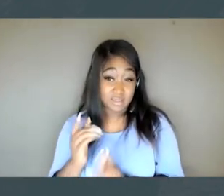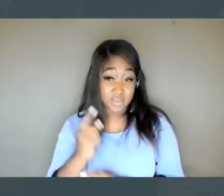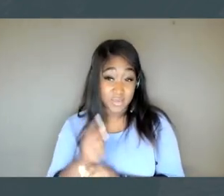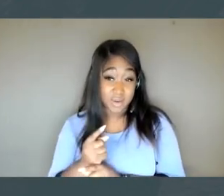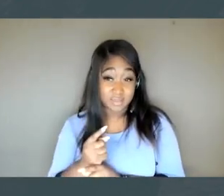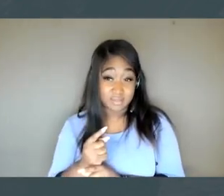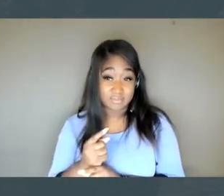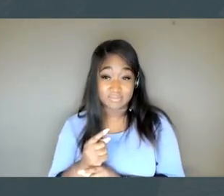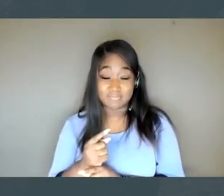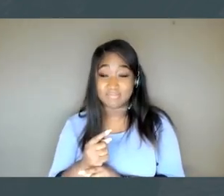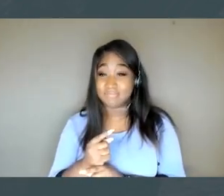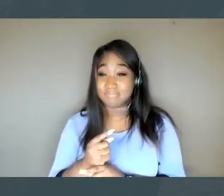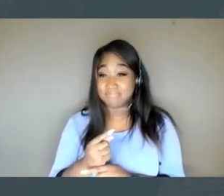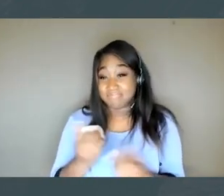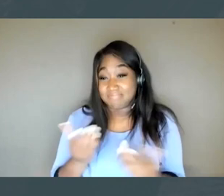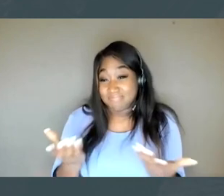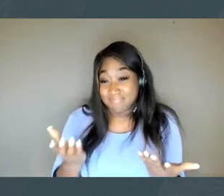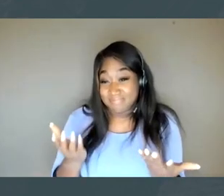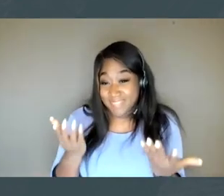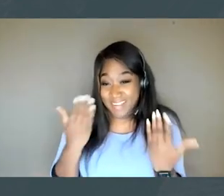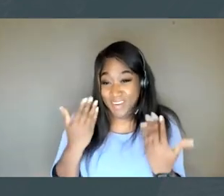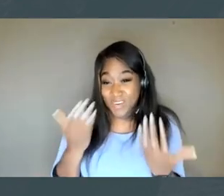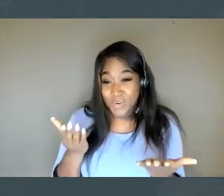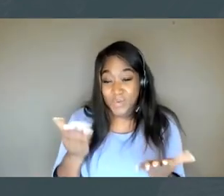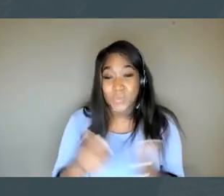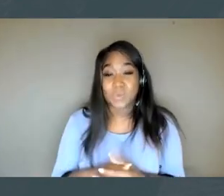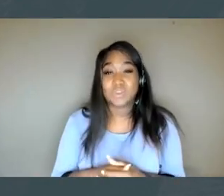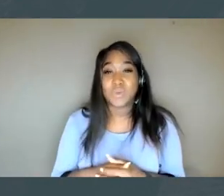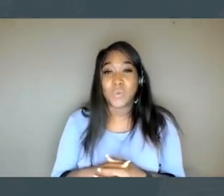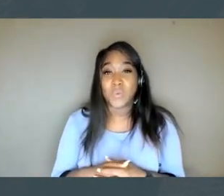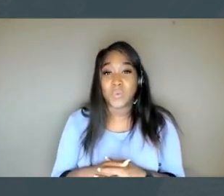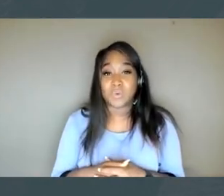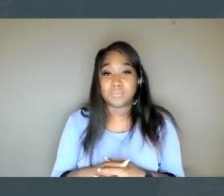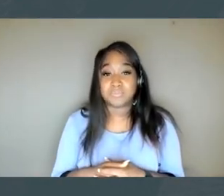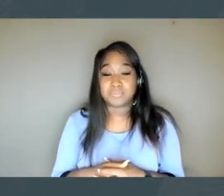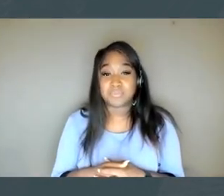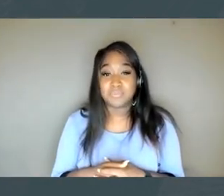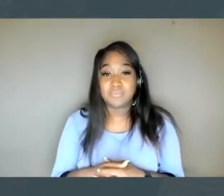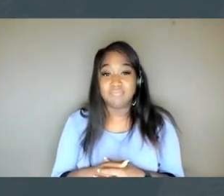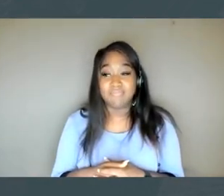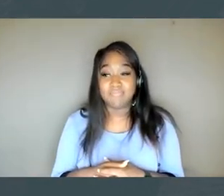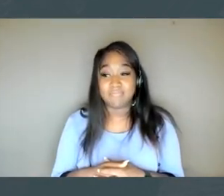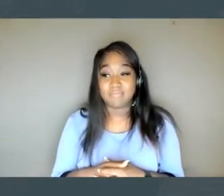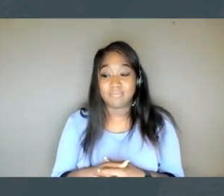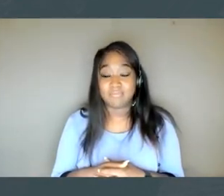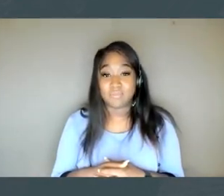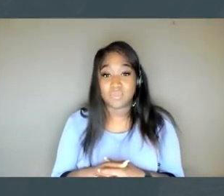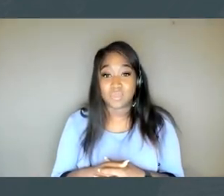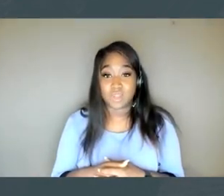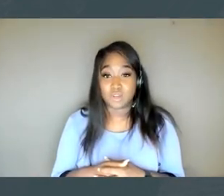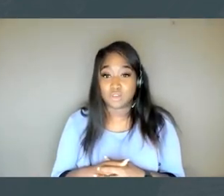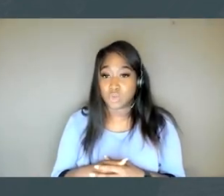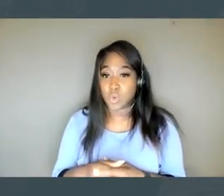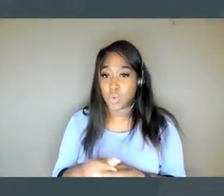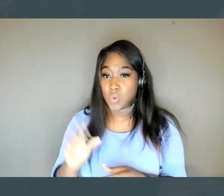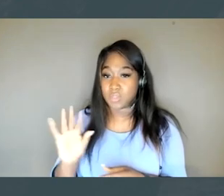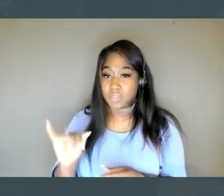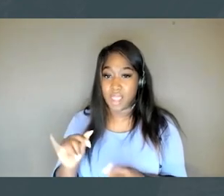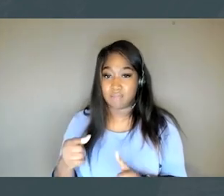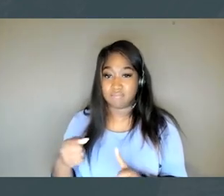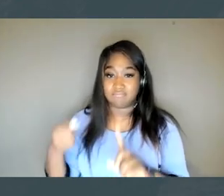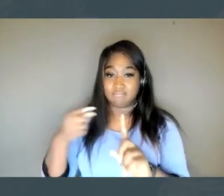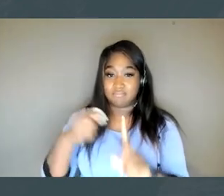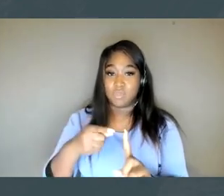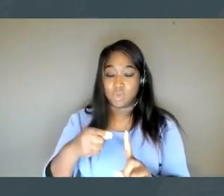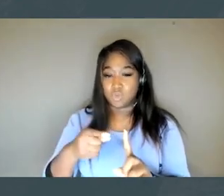I don't know. And so is the, you know, like the joint of departure, African and